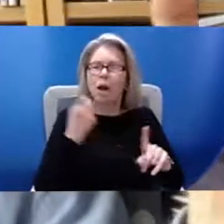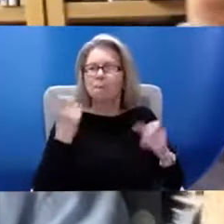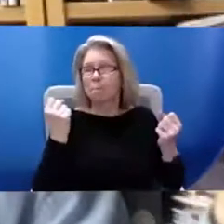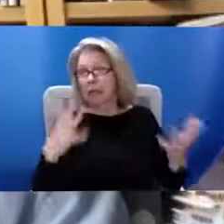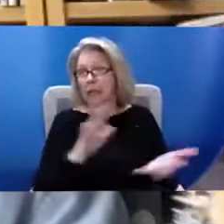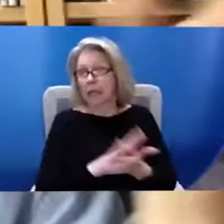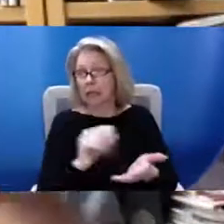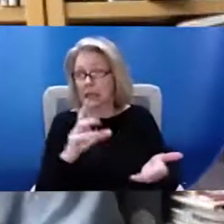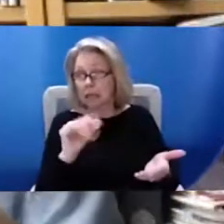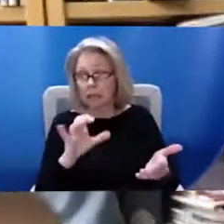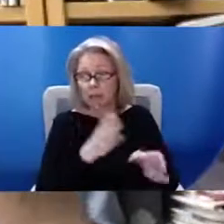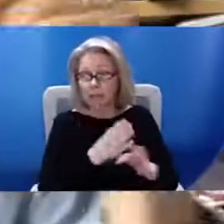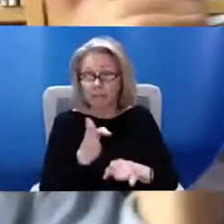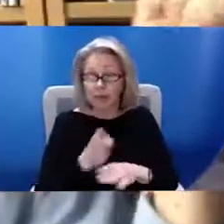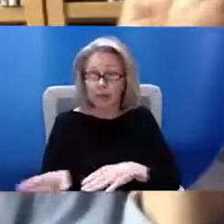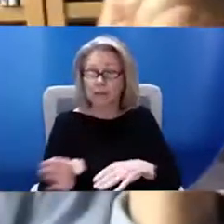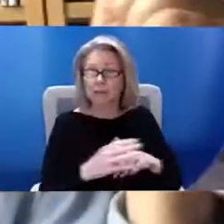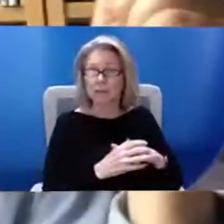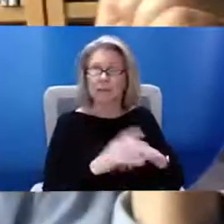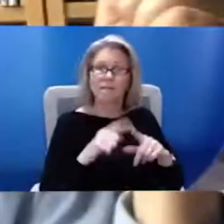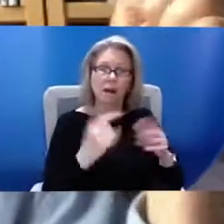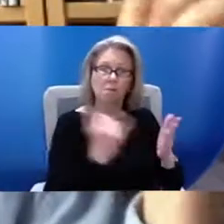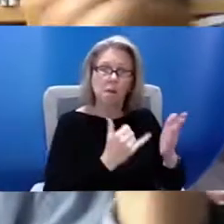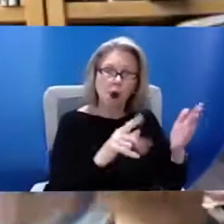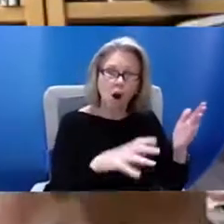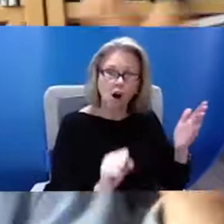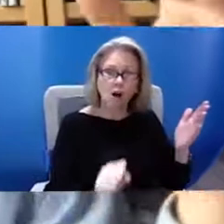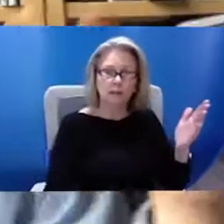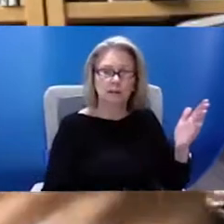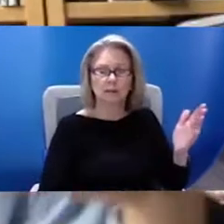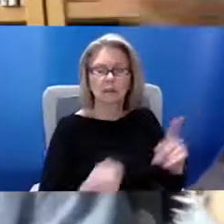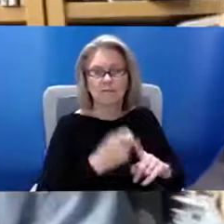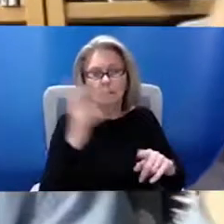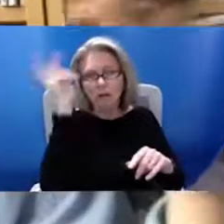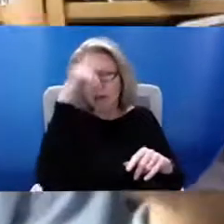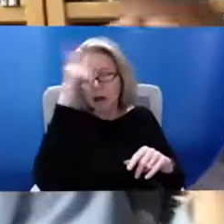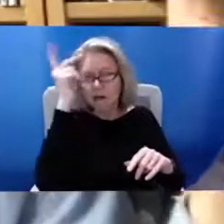from many academic fields and from the arts, from